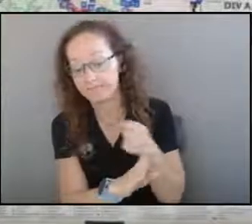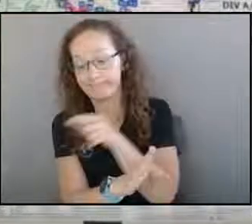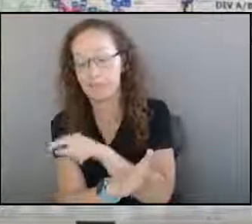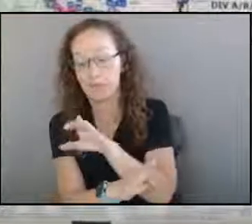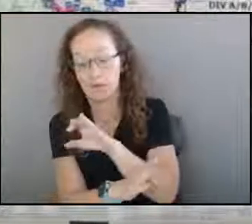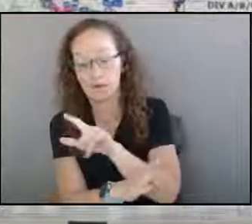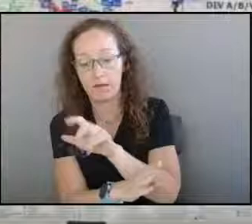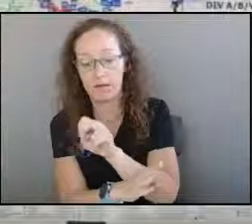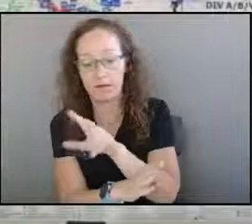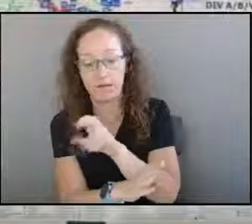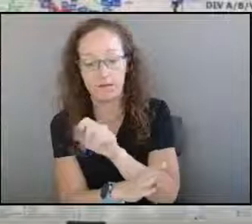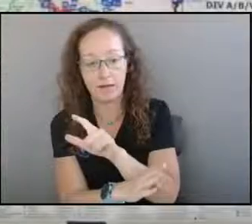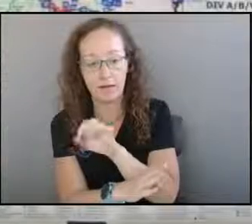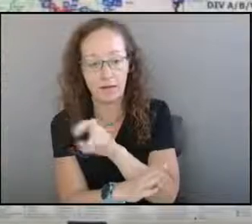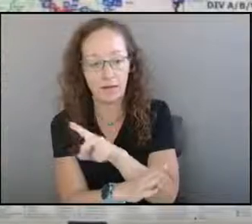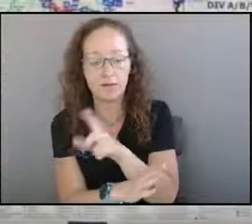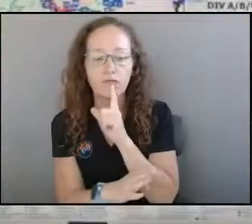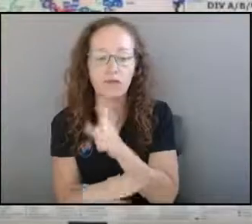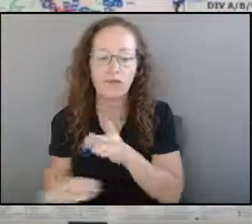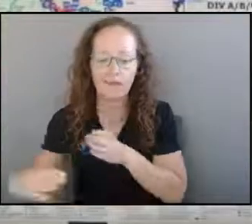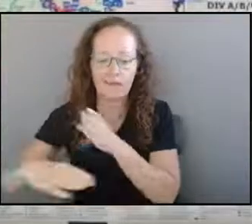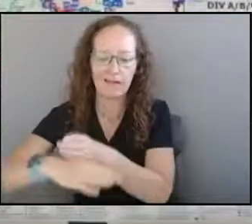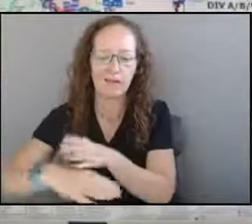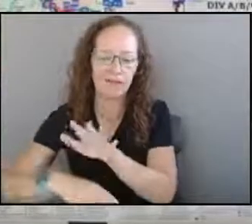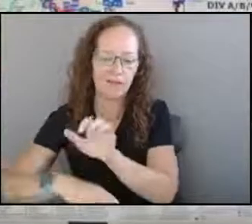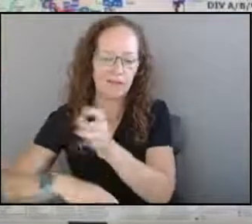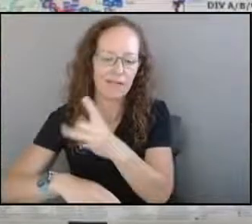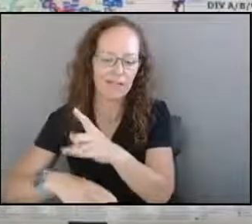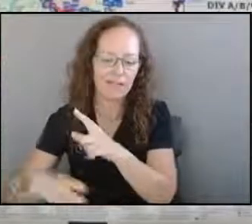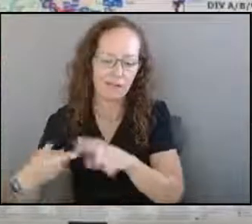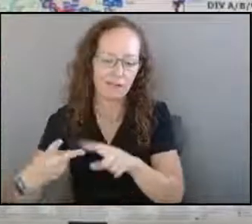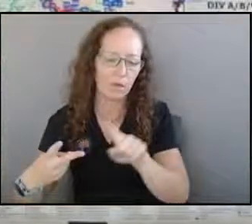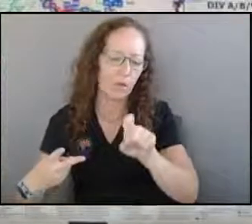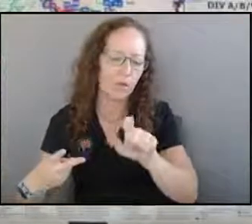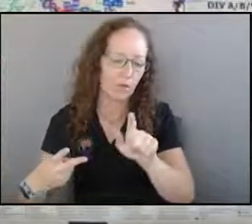the 518-121 intersection that leads up to